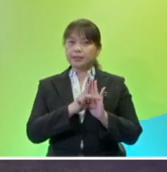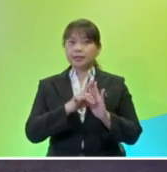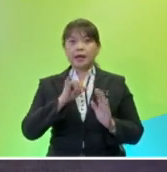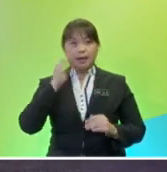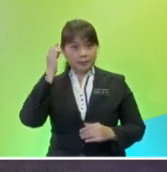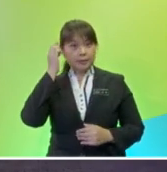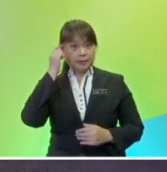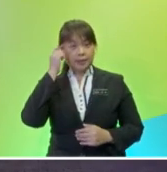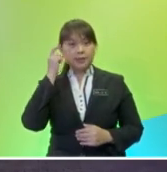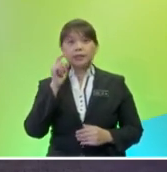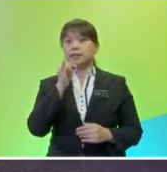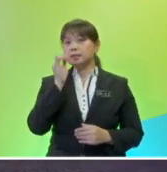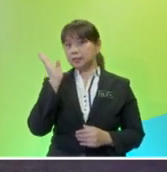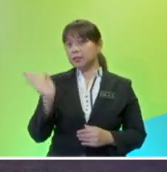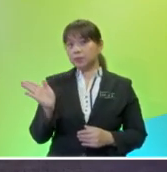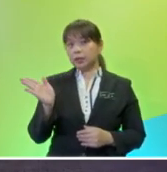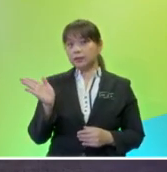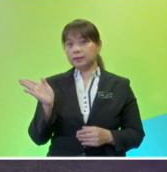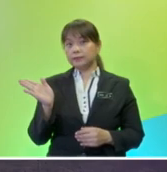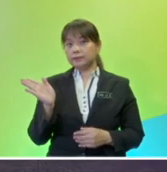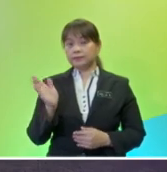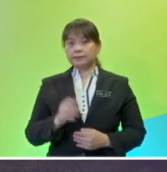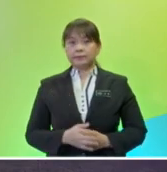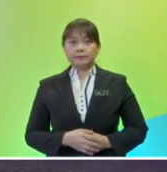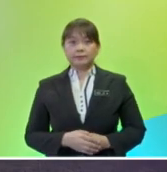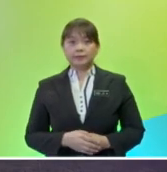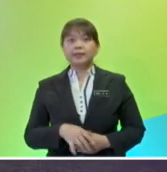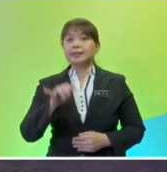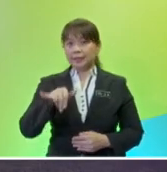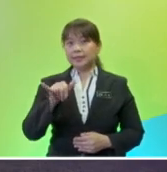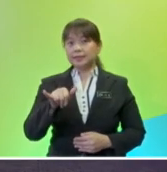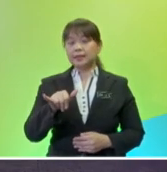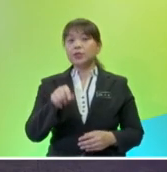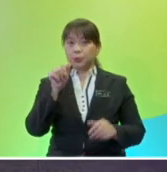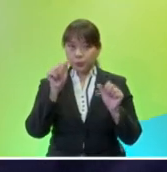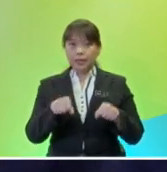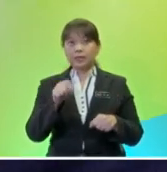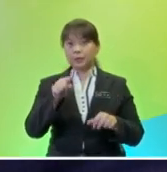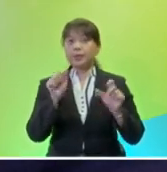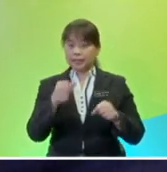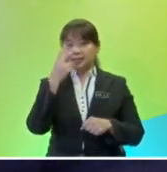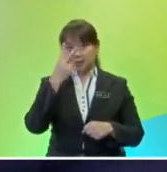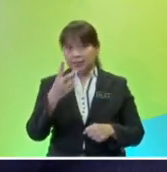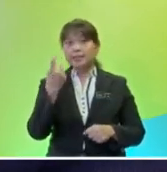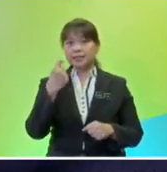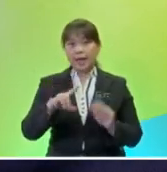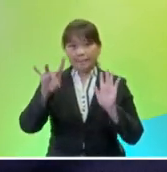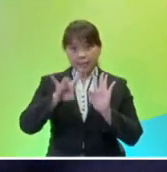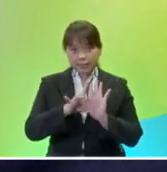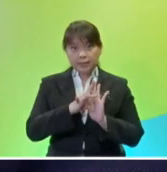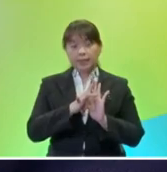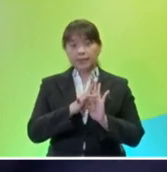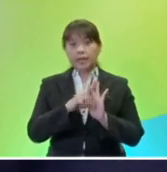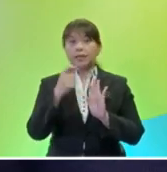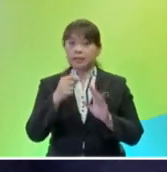This one. Can you show it to everyone? Yes. So you can see the magnet there. That is a use of a magnet.